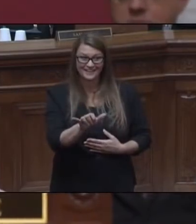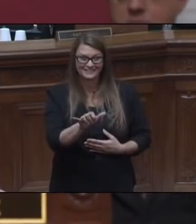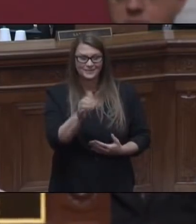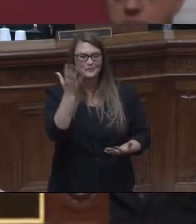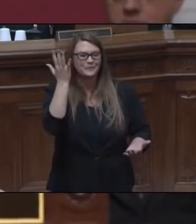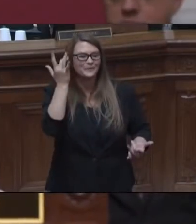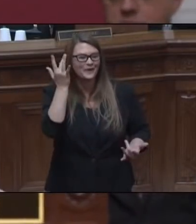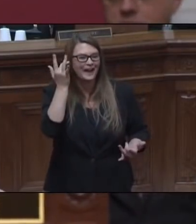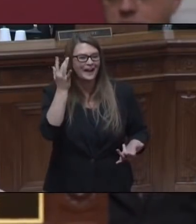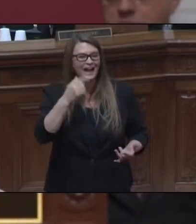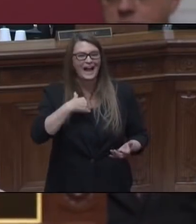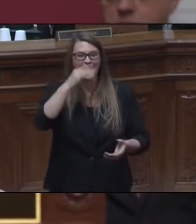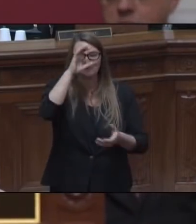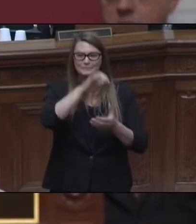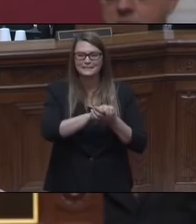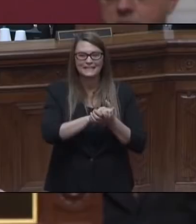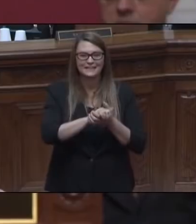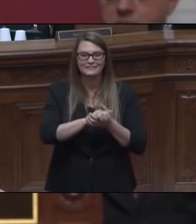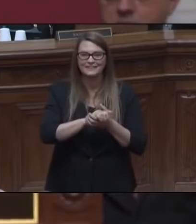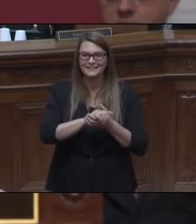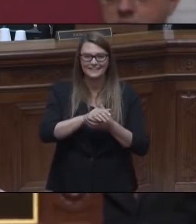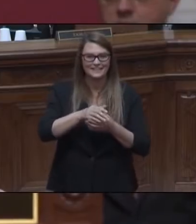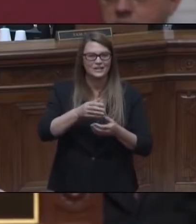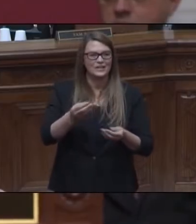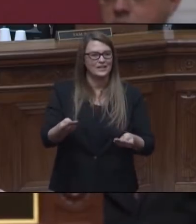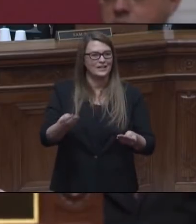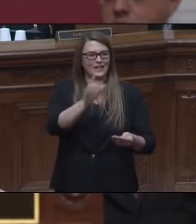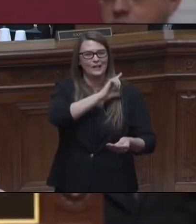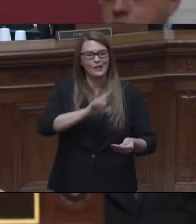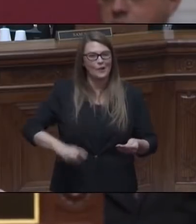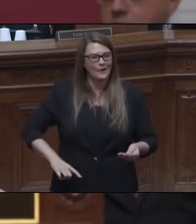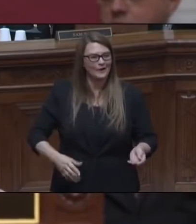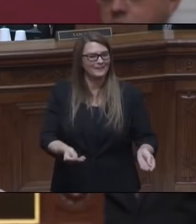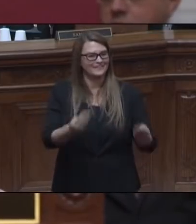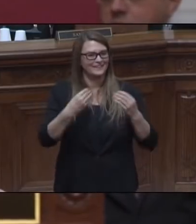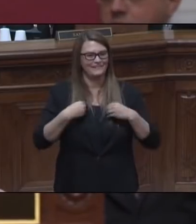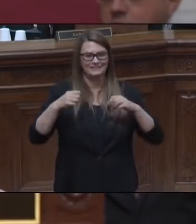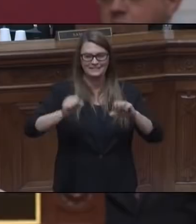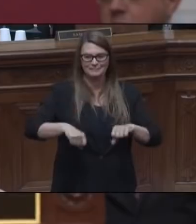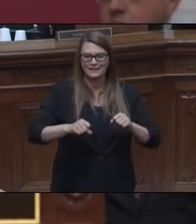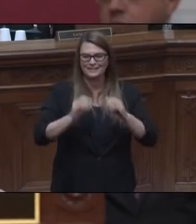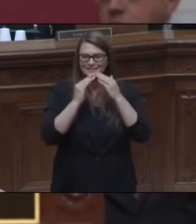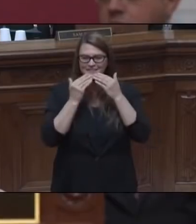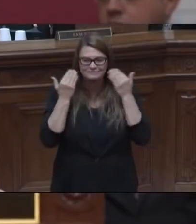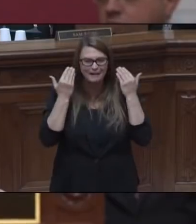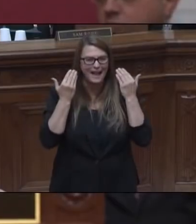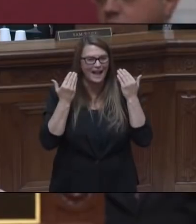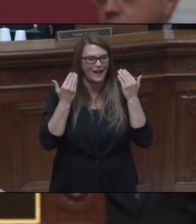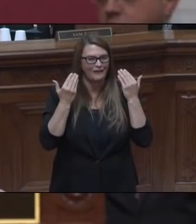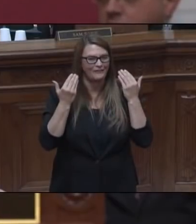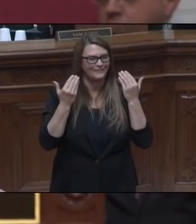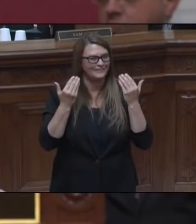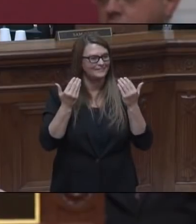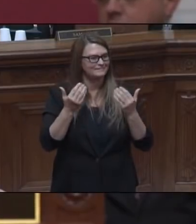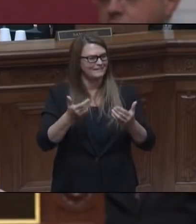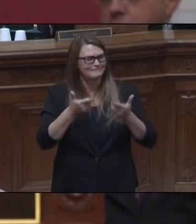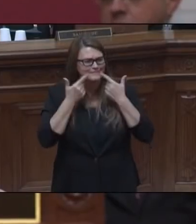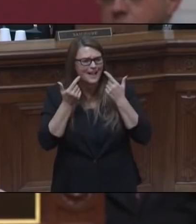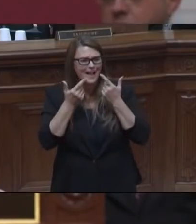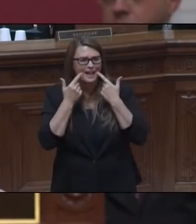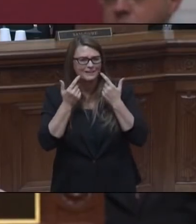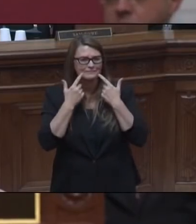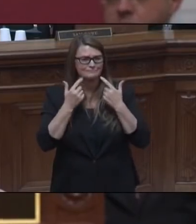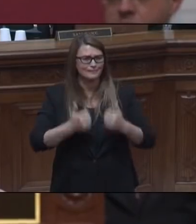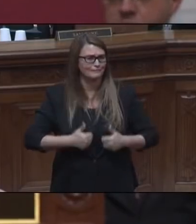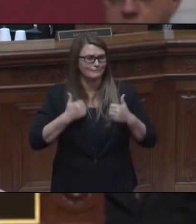believe that the good Lord gave us all the ability to smile and to laugh, and the journey's tough, isn't it? It's plenty